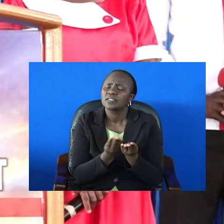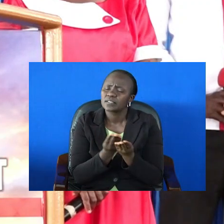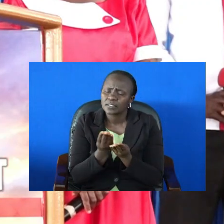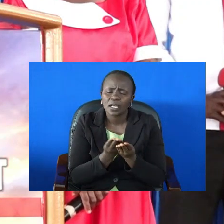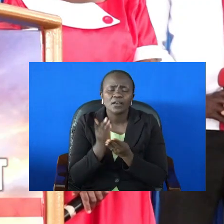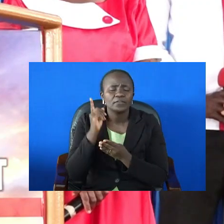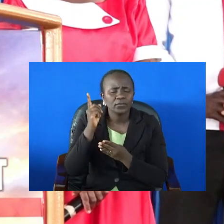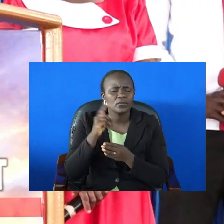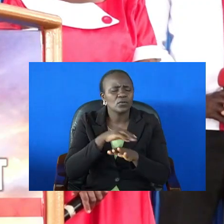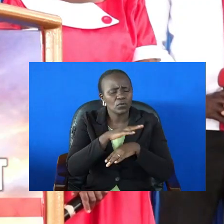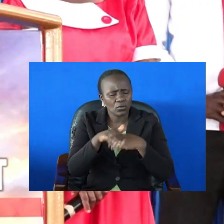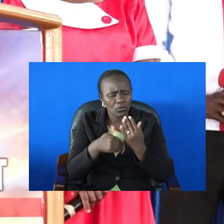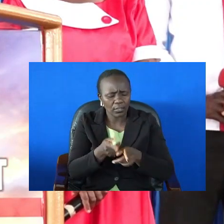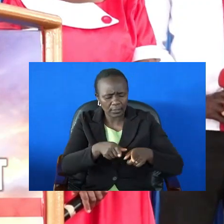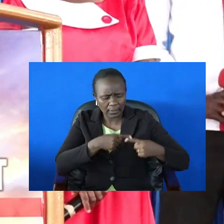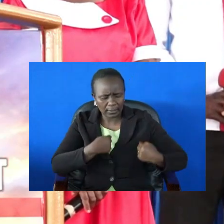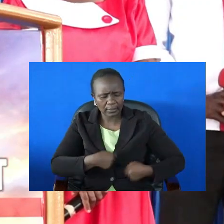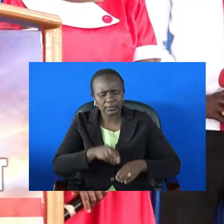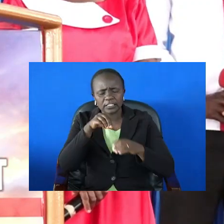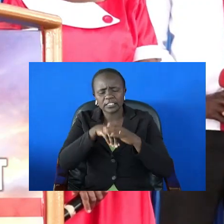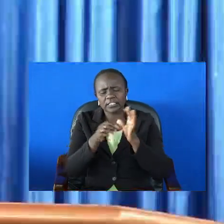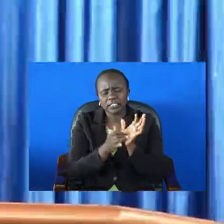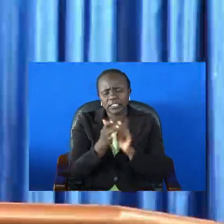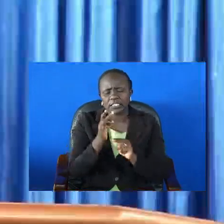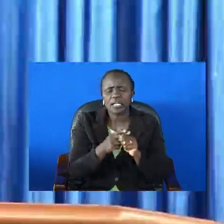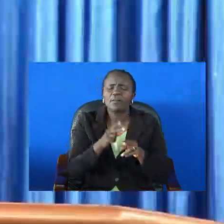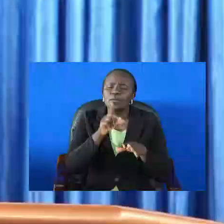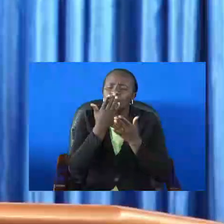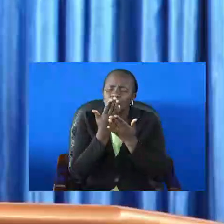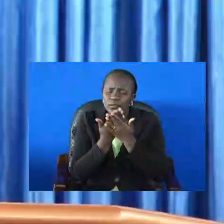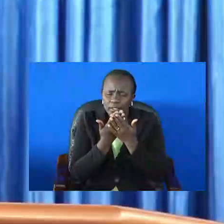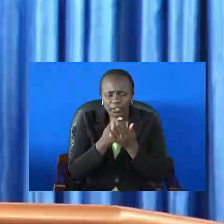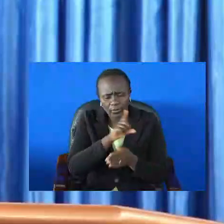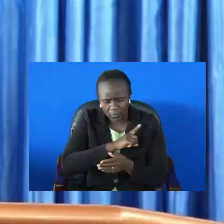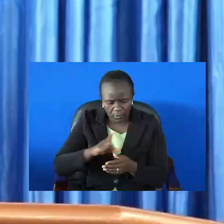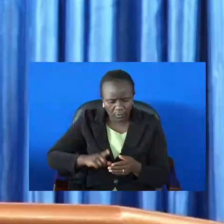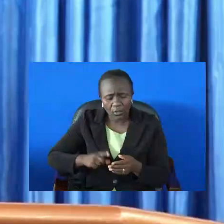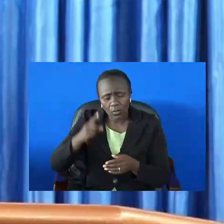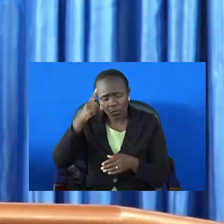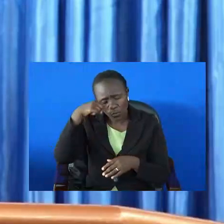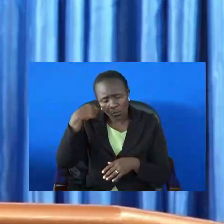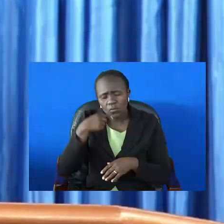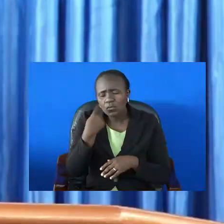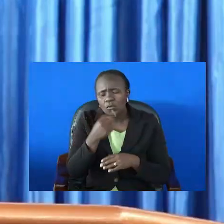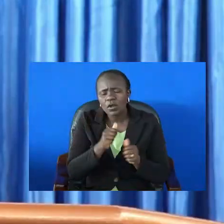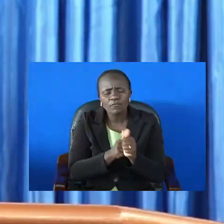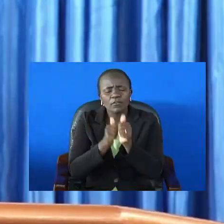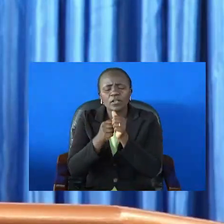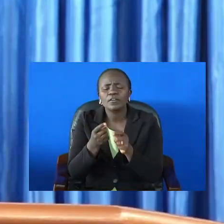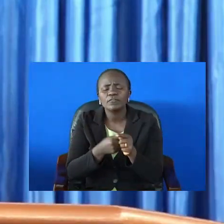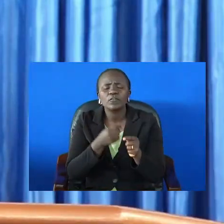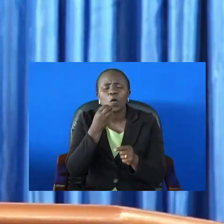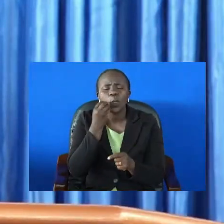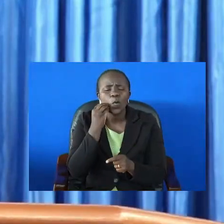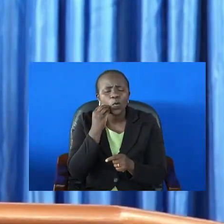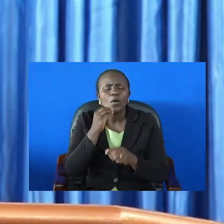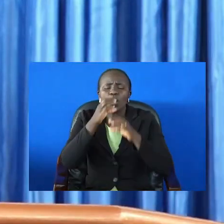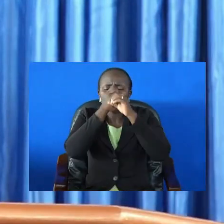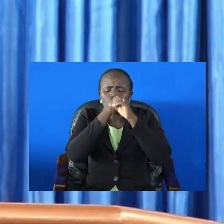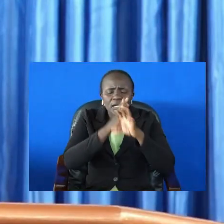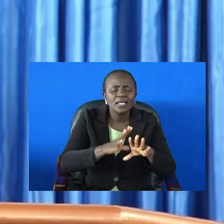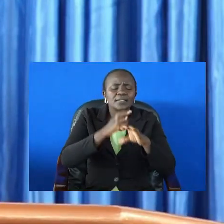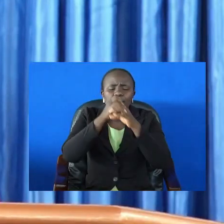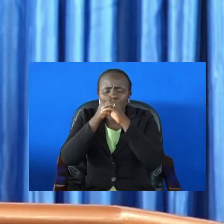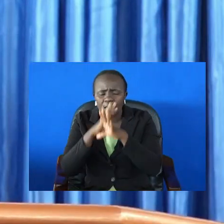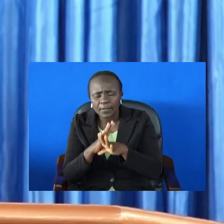you, Jehovah, wholeheartedly in Jesus' name. Lord, I thank you even for those who are following us from home. May you bless them,